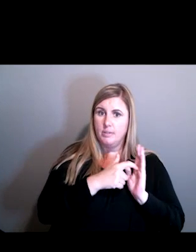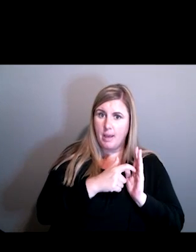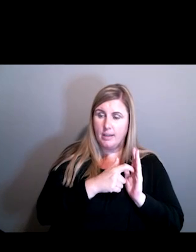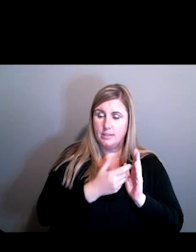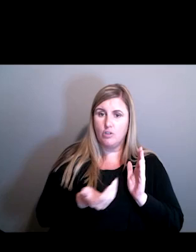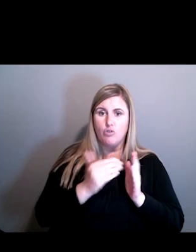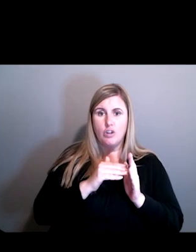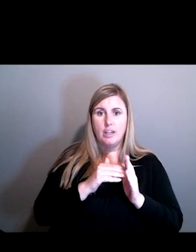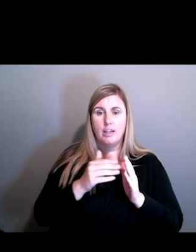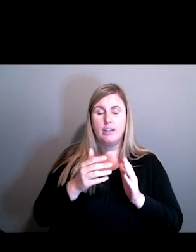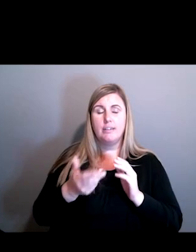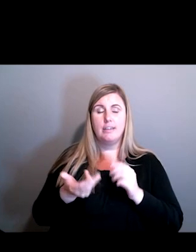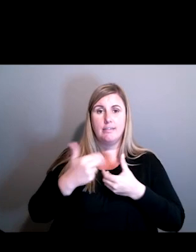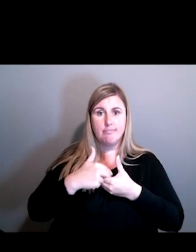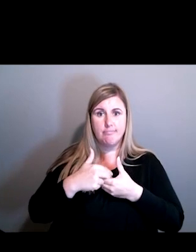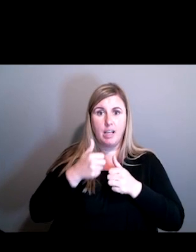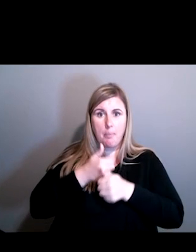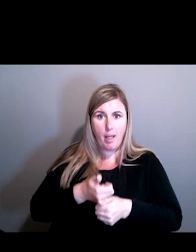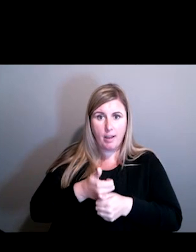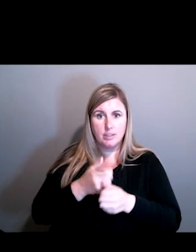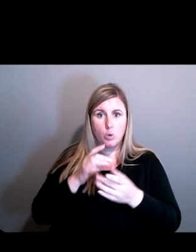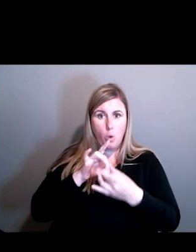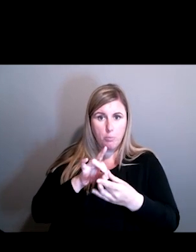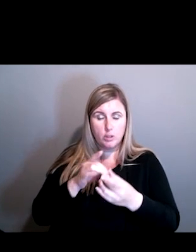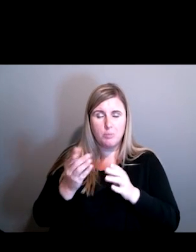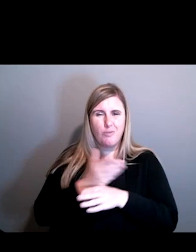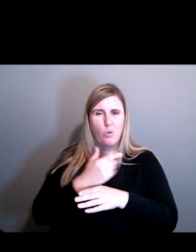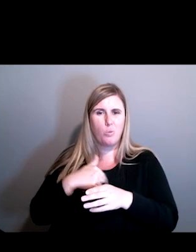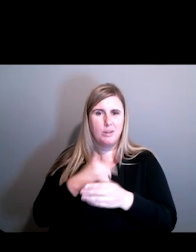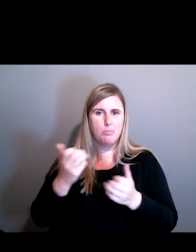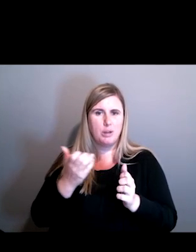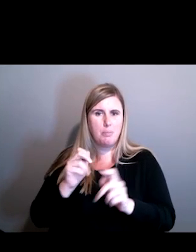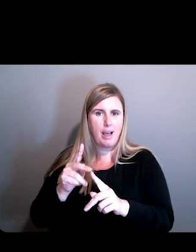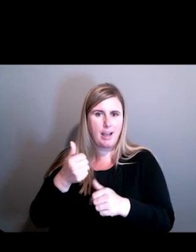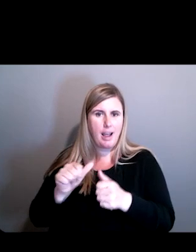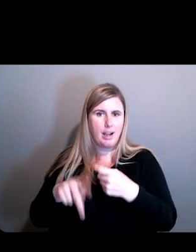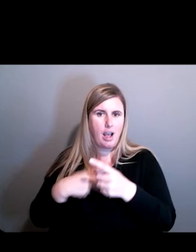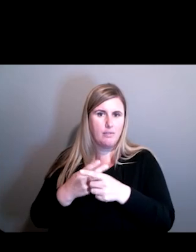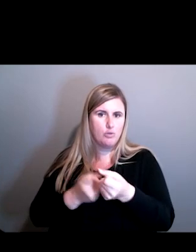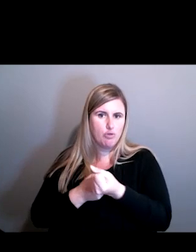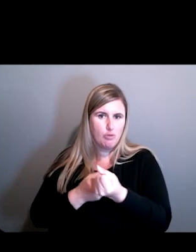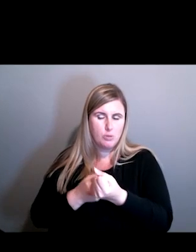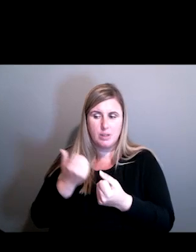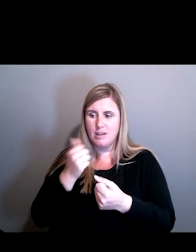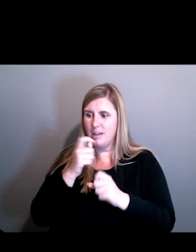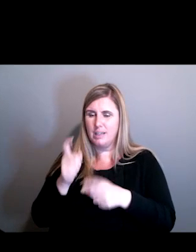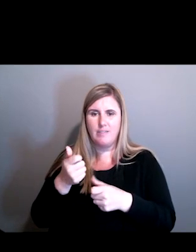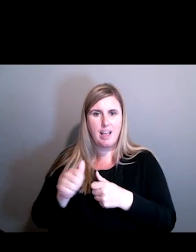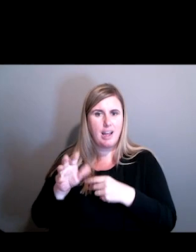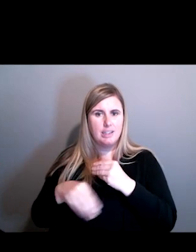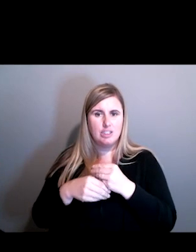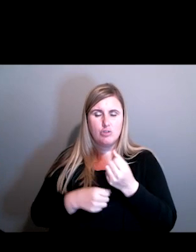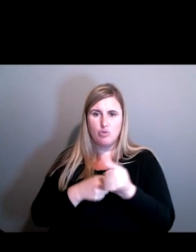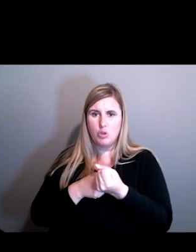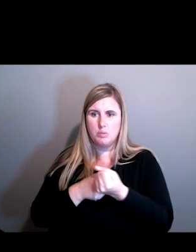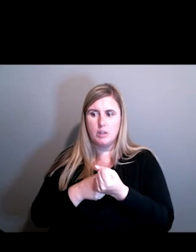regain compliance and cooperation before you bring back reinforcement. And you do not give any additional